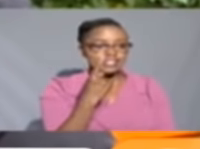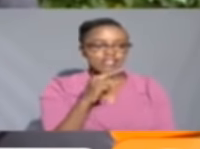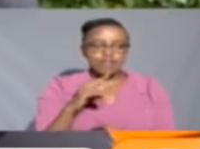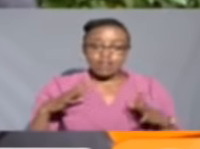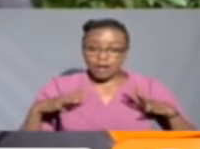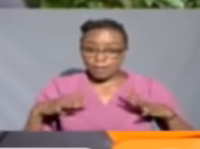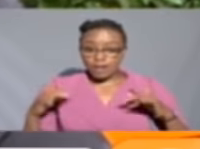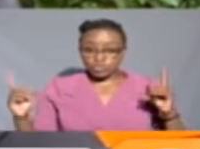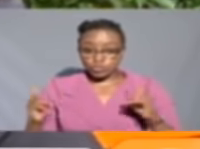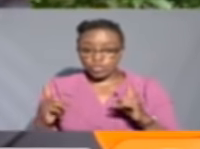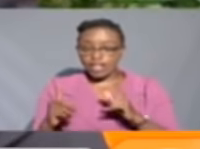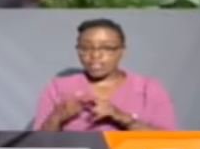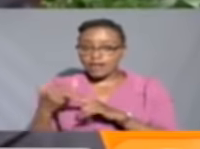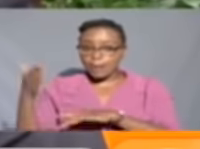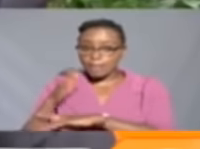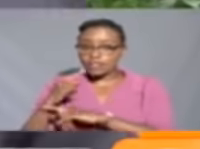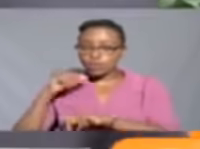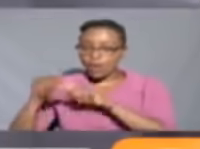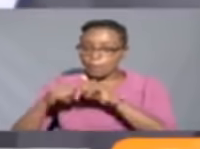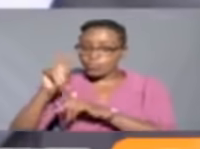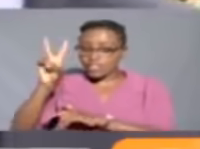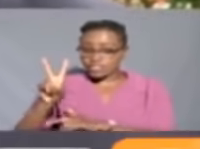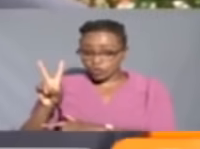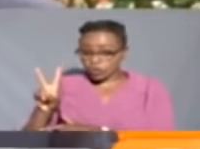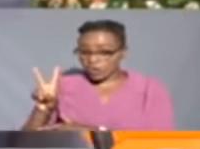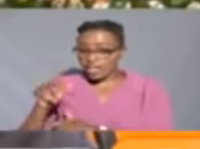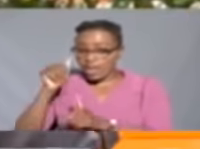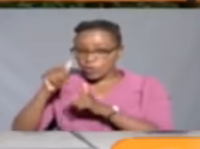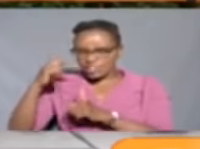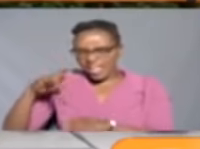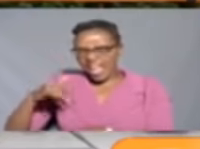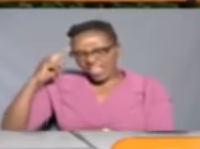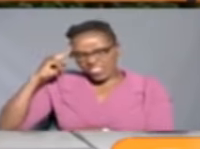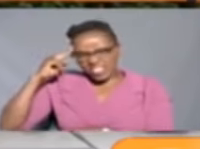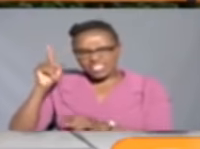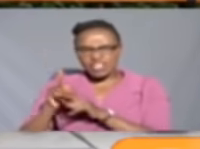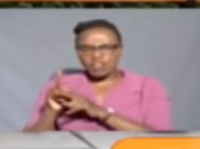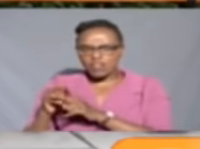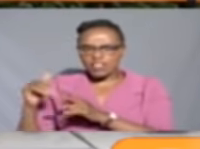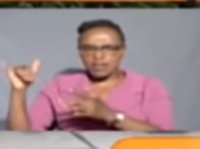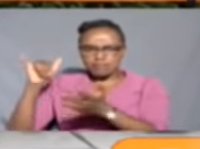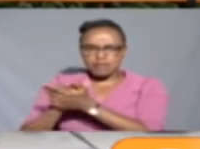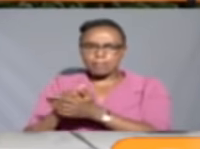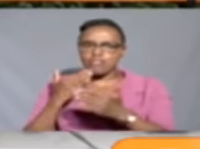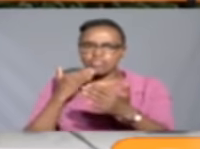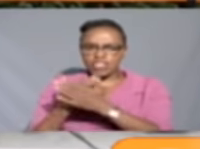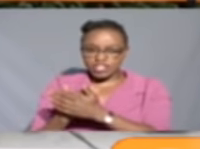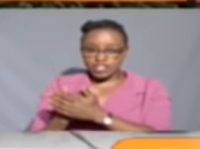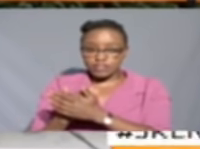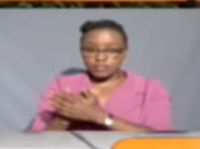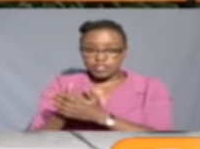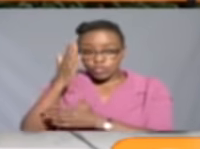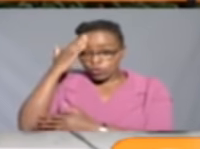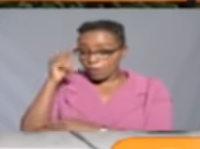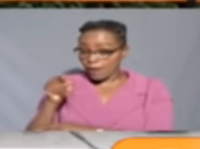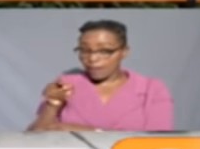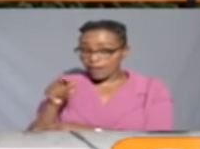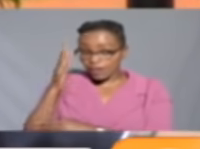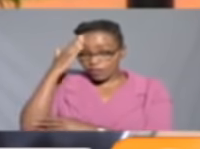a break, come back, and talk about the second one, which I filmed on the plane. Thank you. Remember that one? I